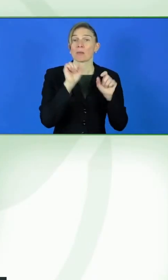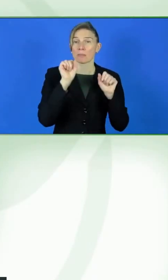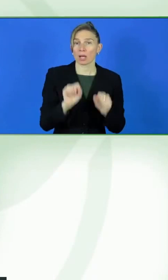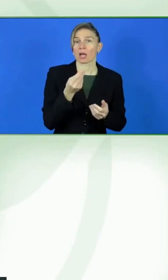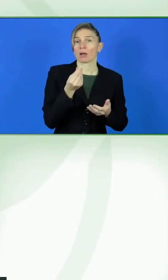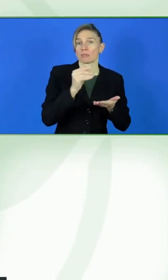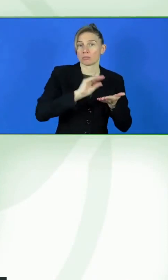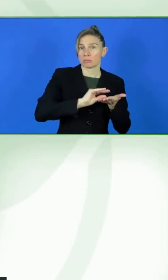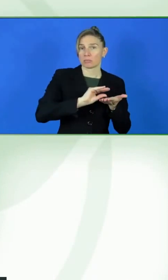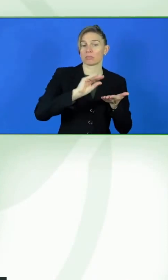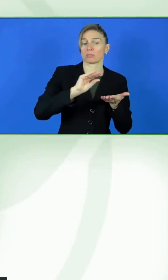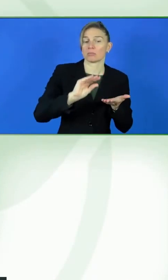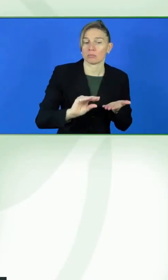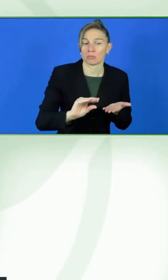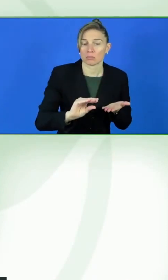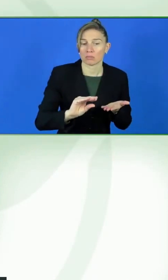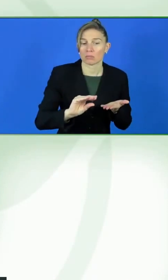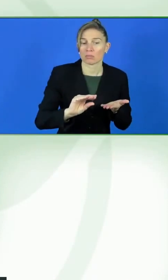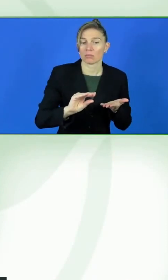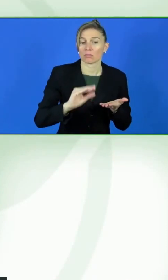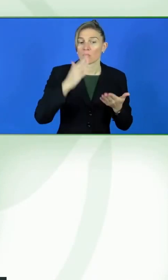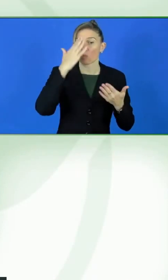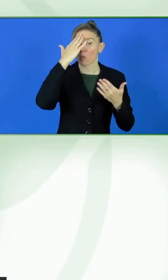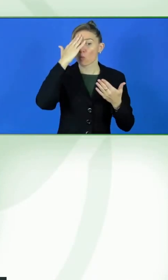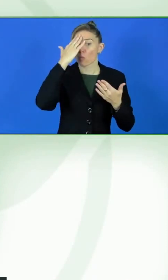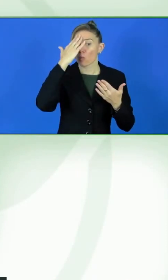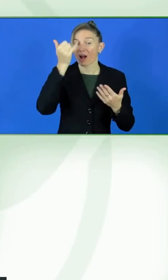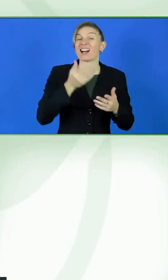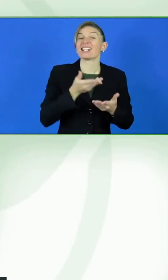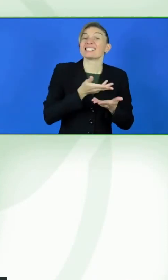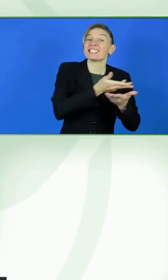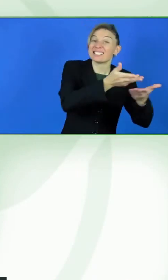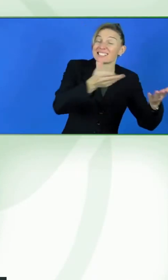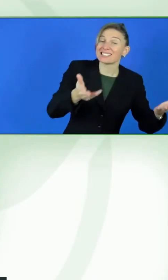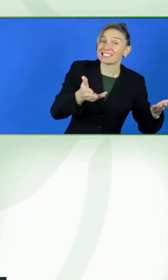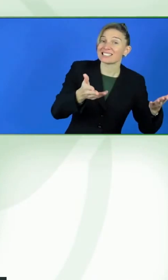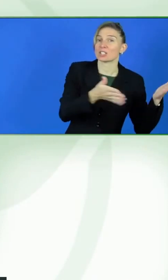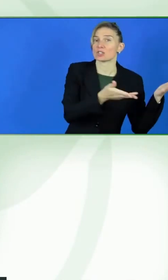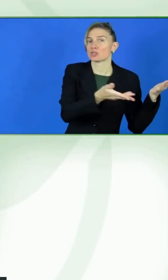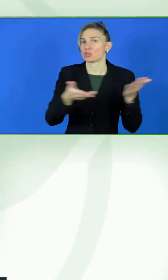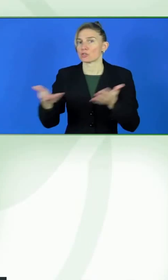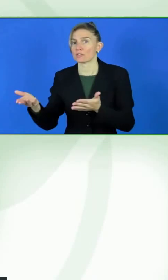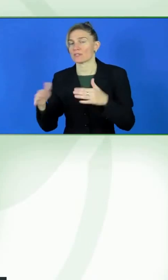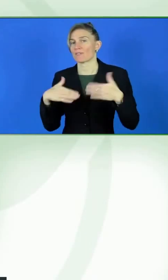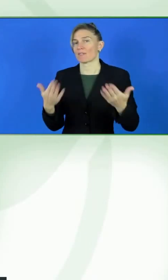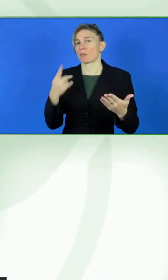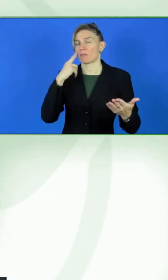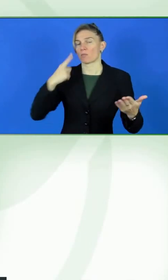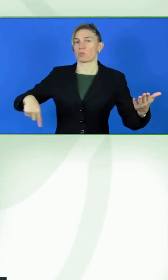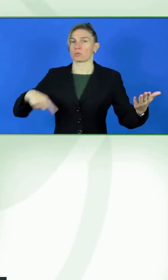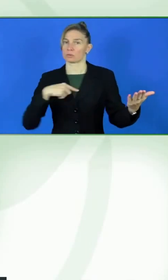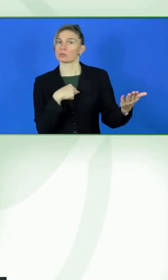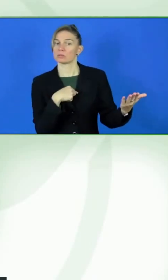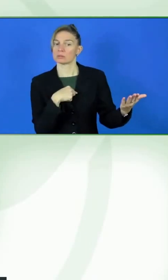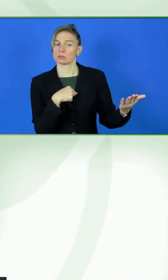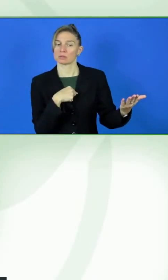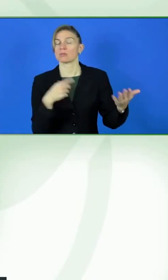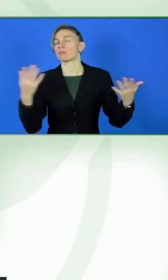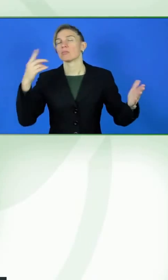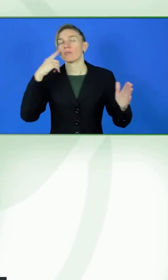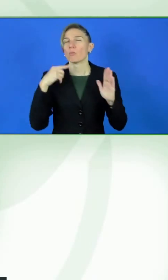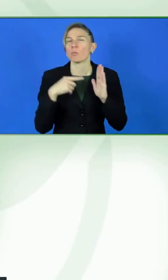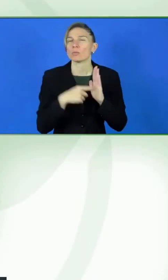make their services, their goods, their phones available for us. So, for instance,